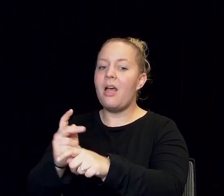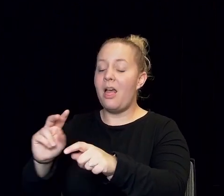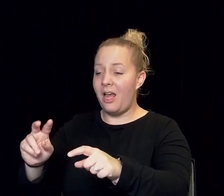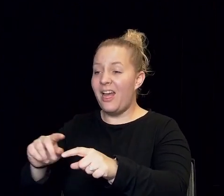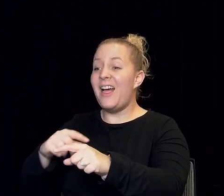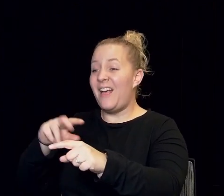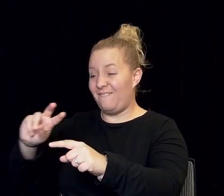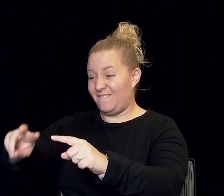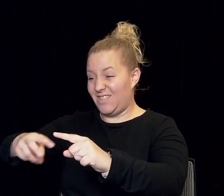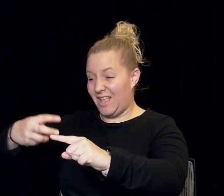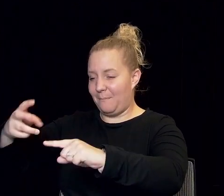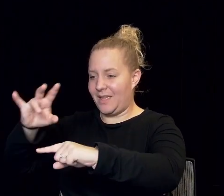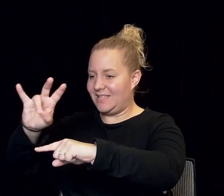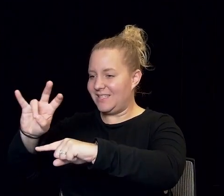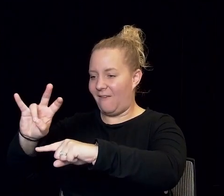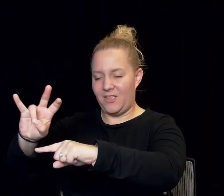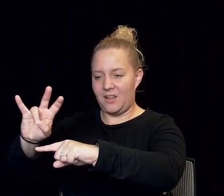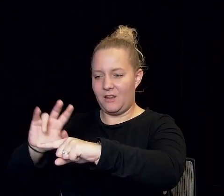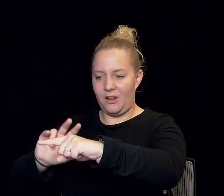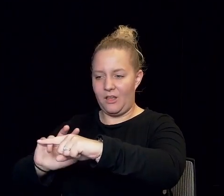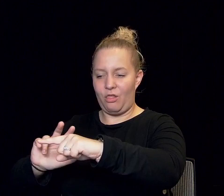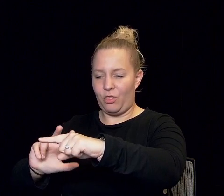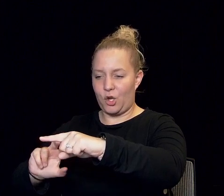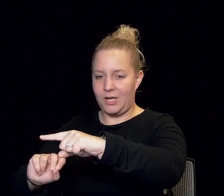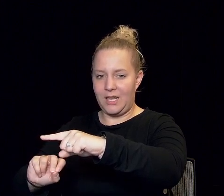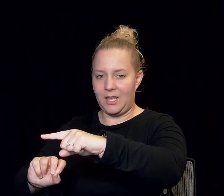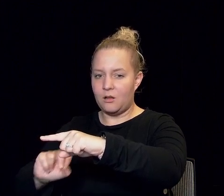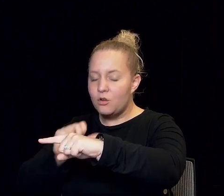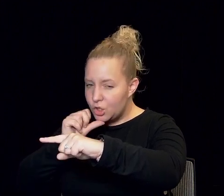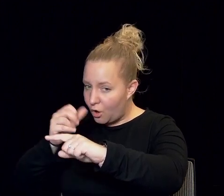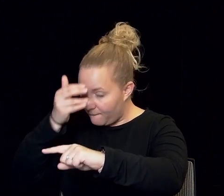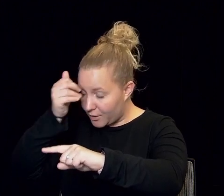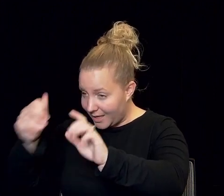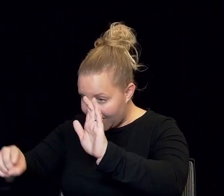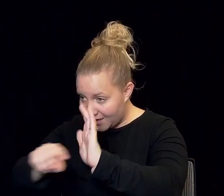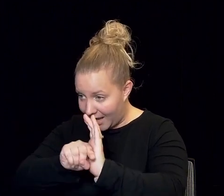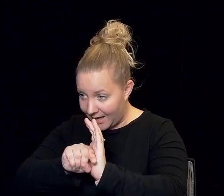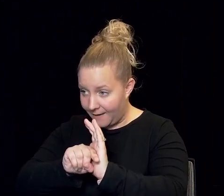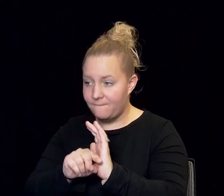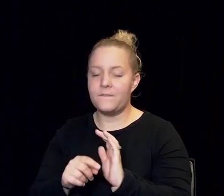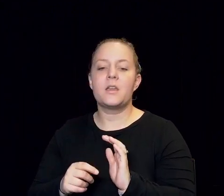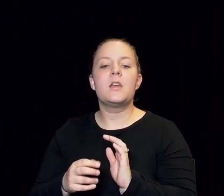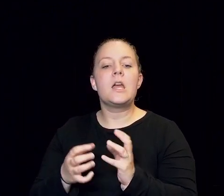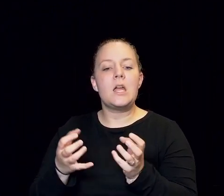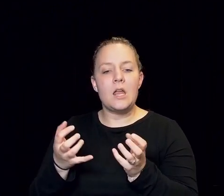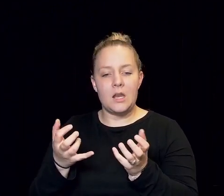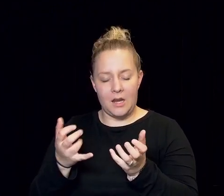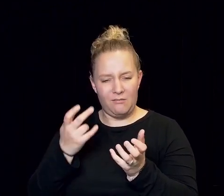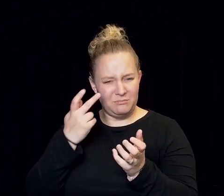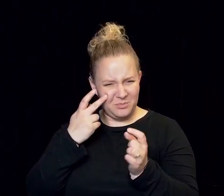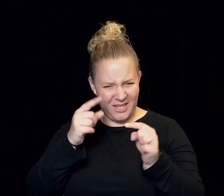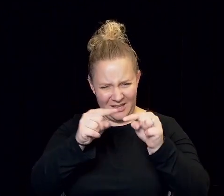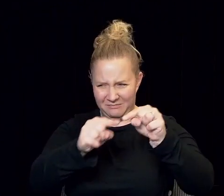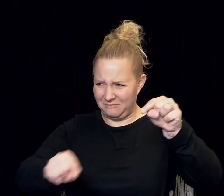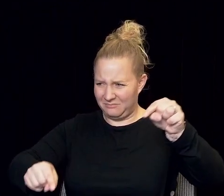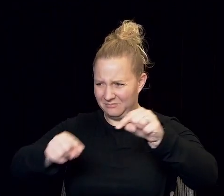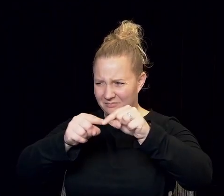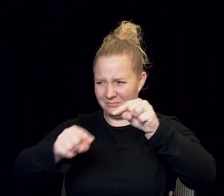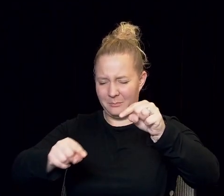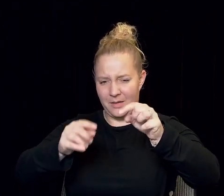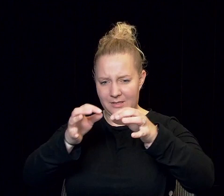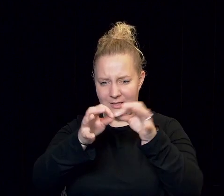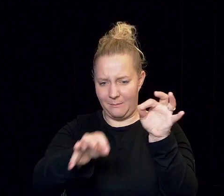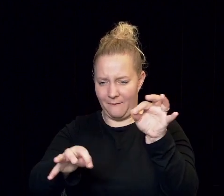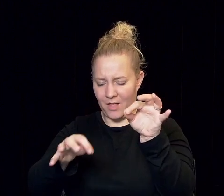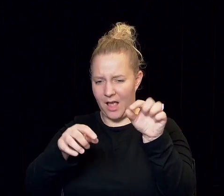30. Don't forget that negative. Okay, and then again, we look to see if we can cross simplify. Now, you don't have to cross